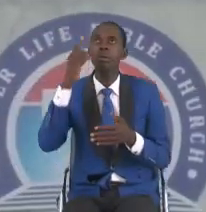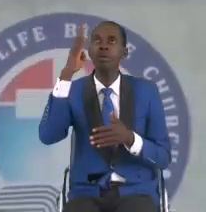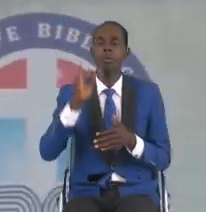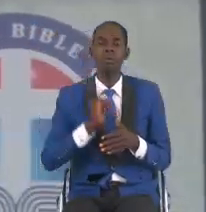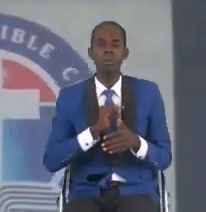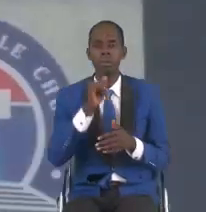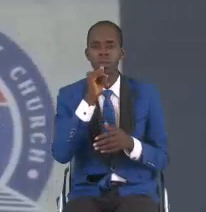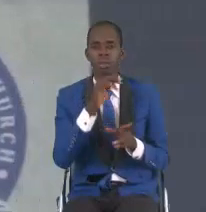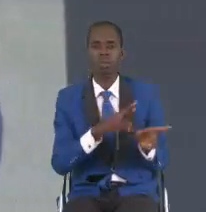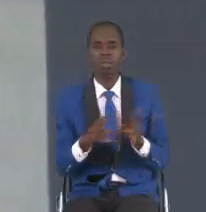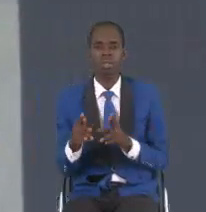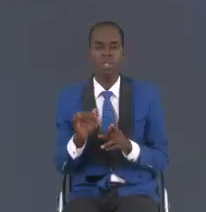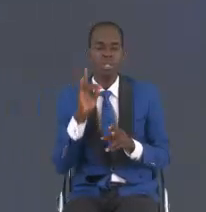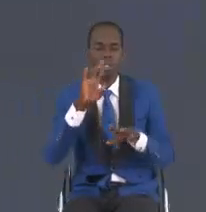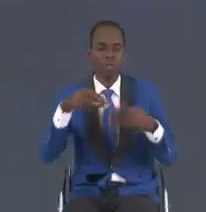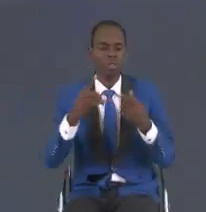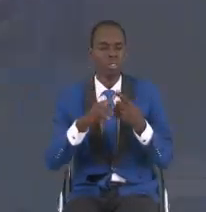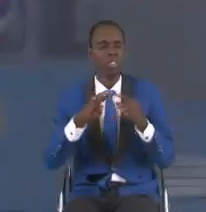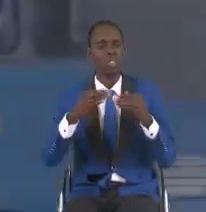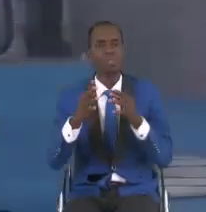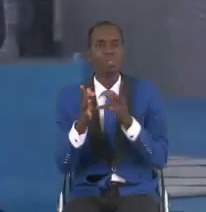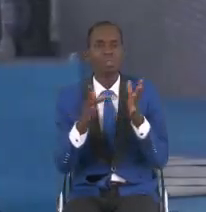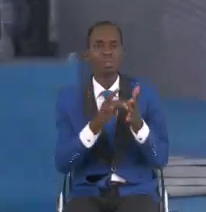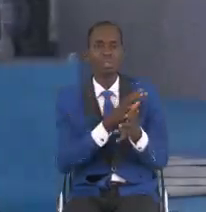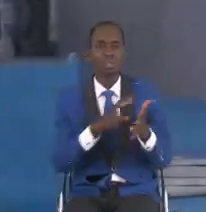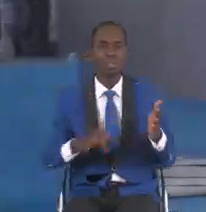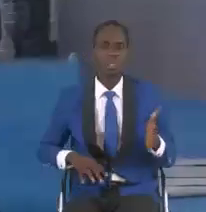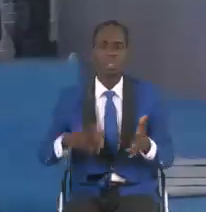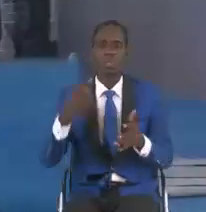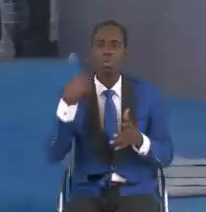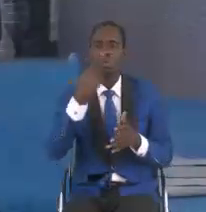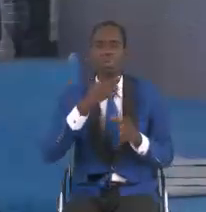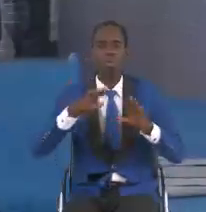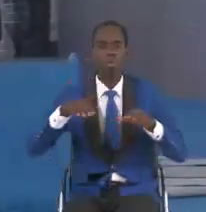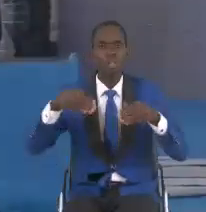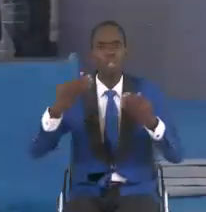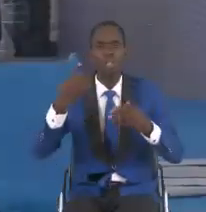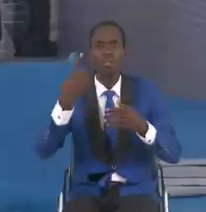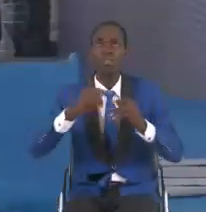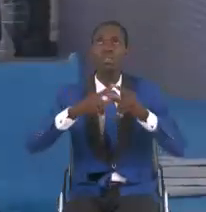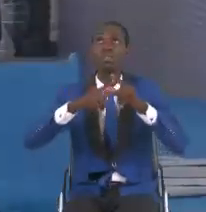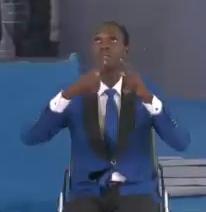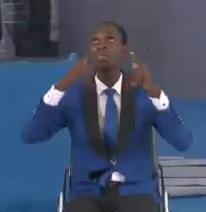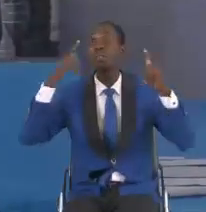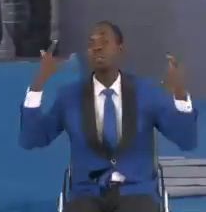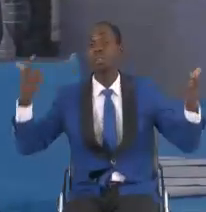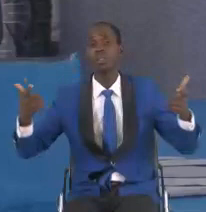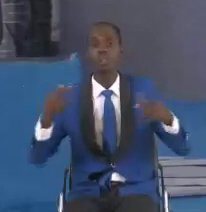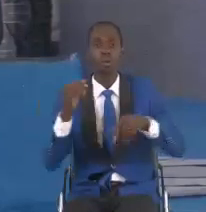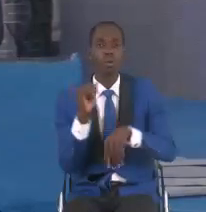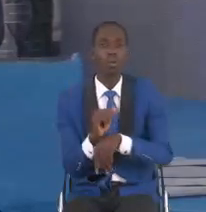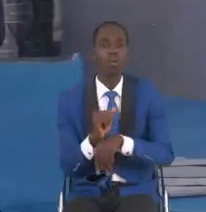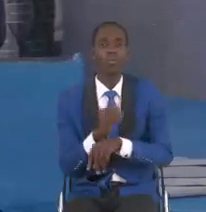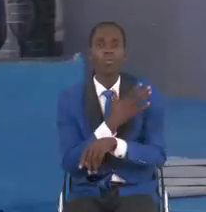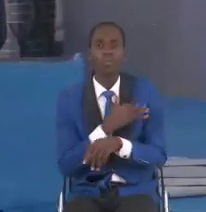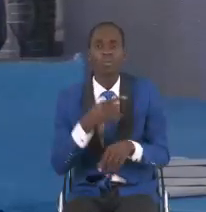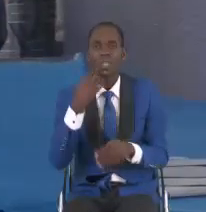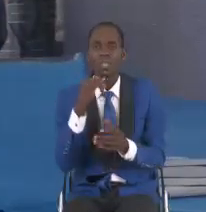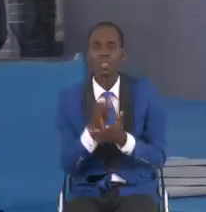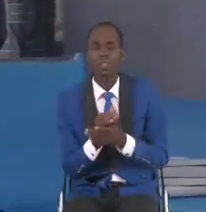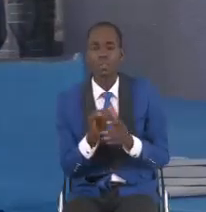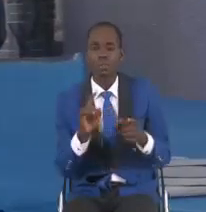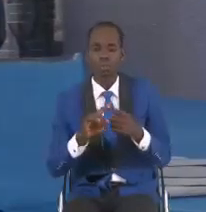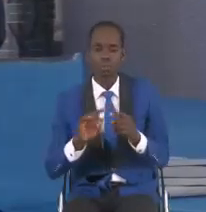going to meet Jesus Christ who gave the great commission. And he said, you do